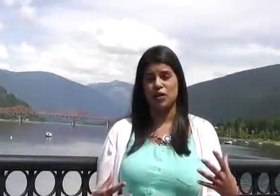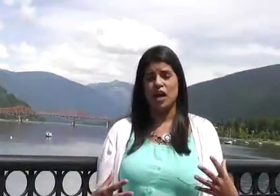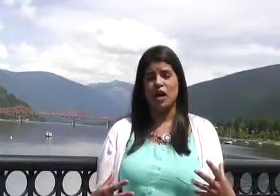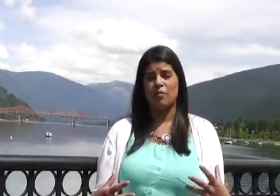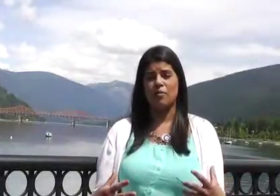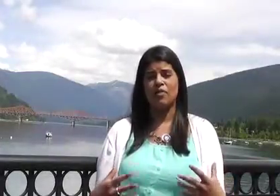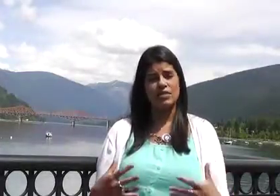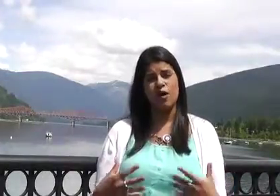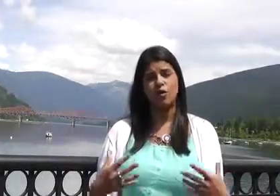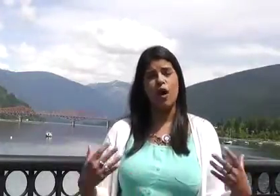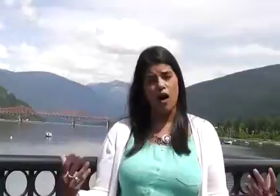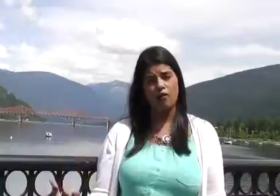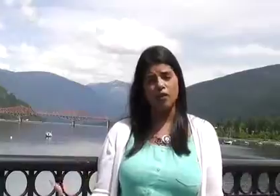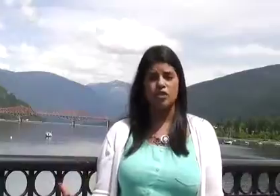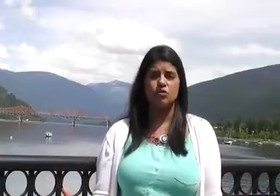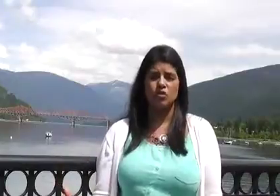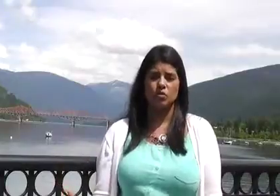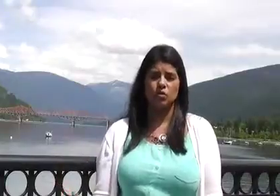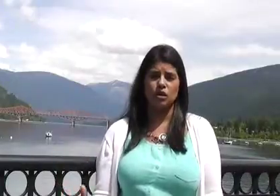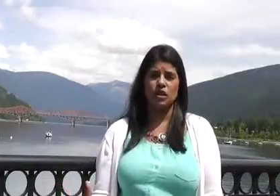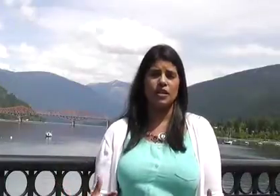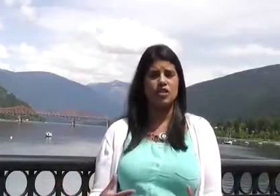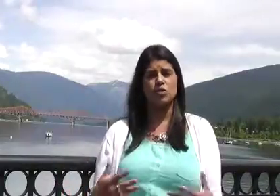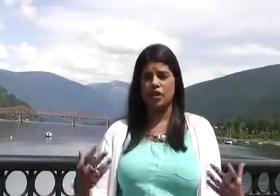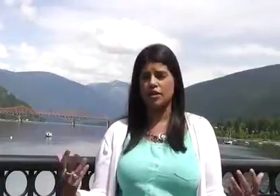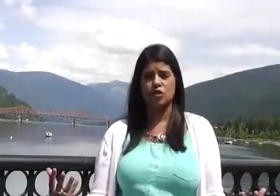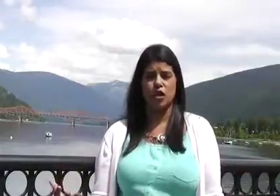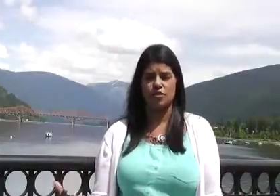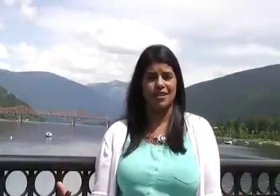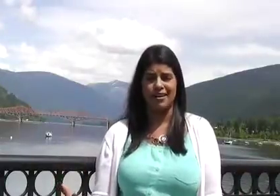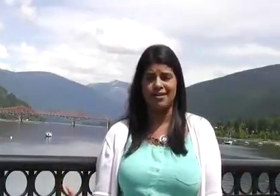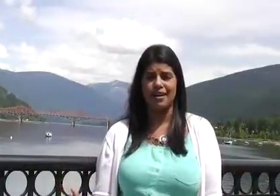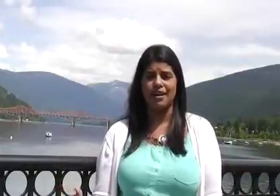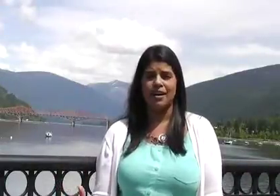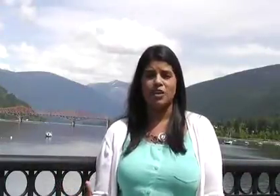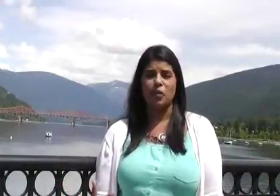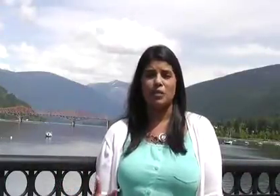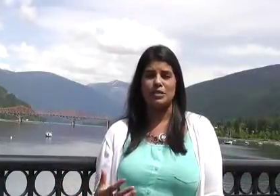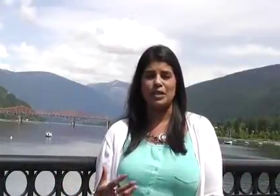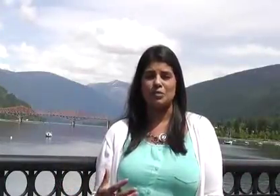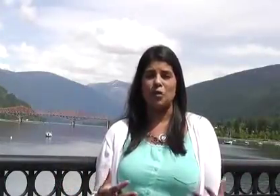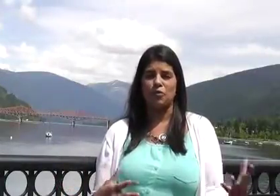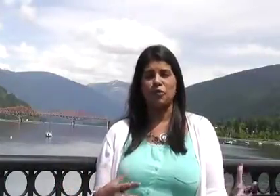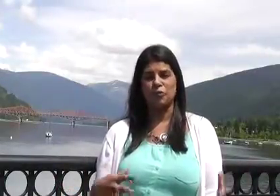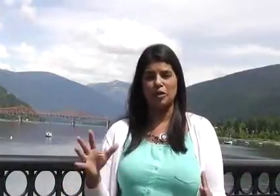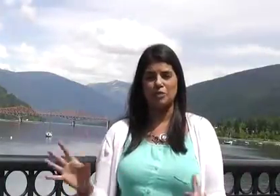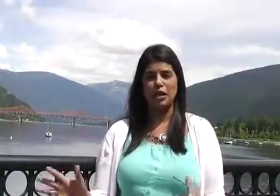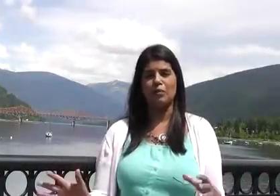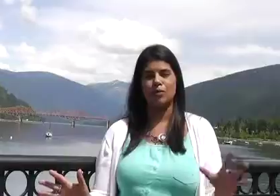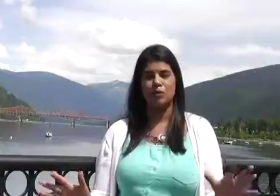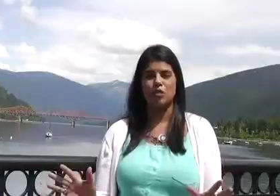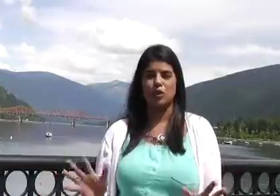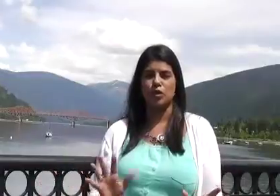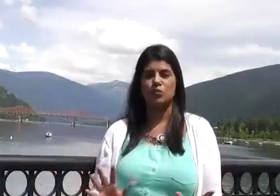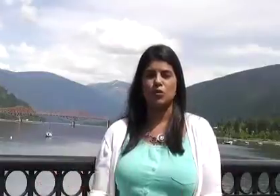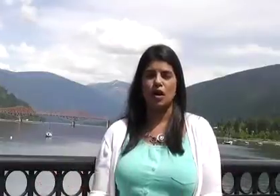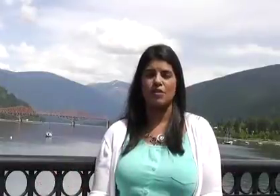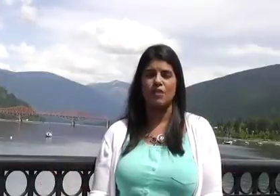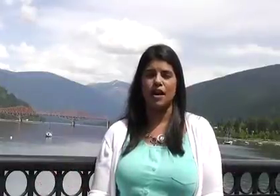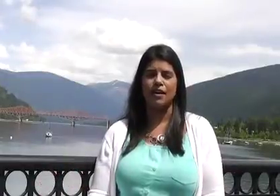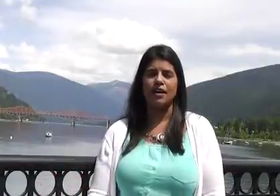different things that we're offering to the community and to clients across Canada. It's wonderful for me to be able to experience